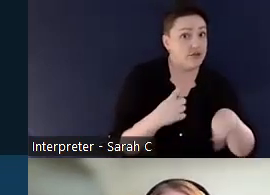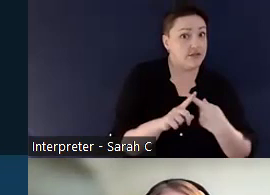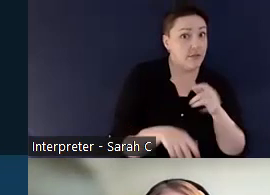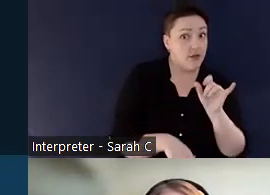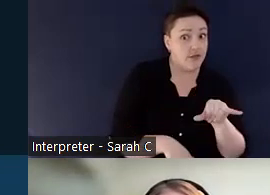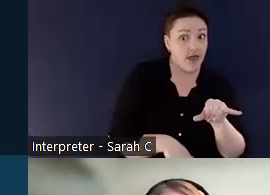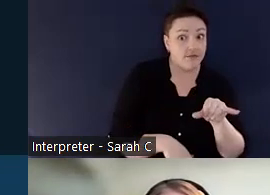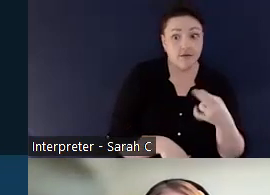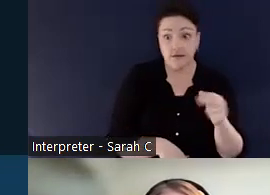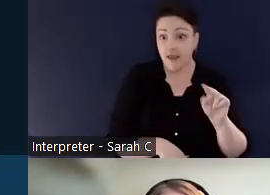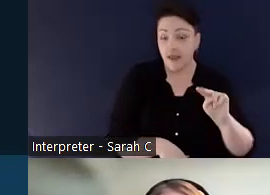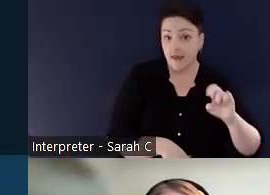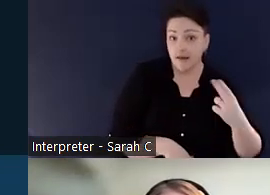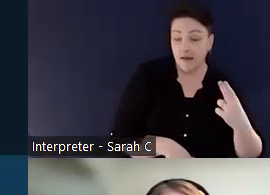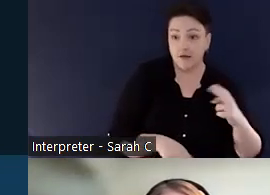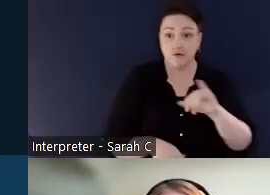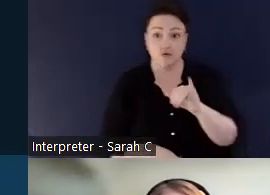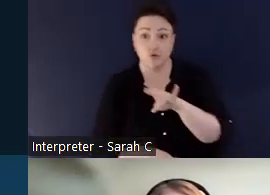Julia?